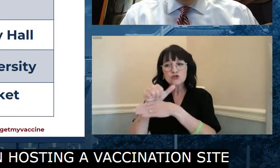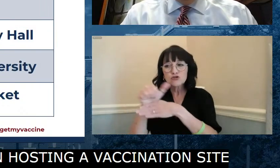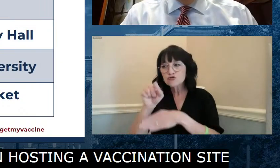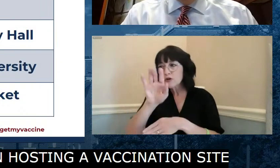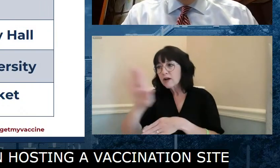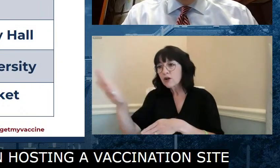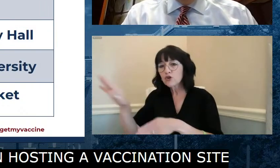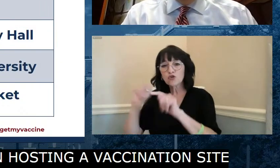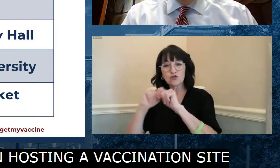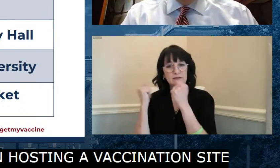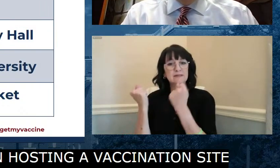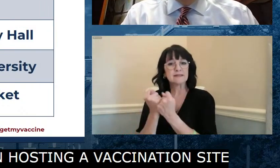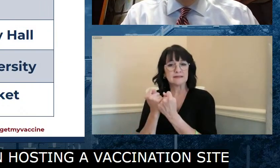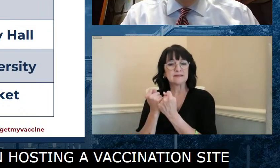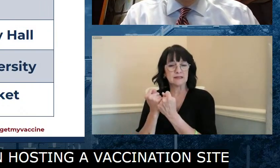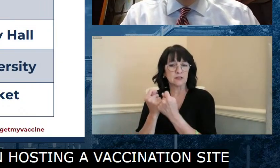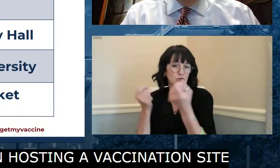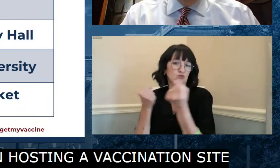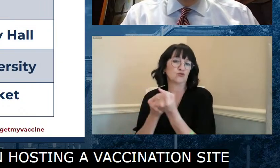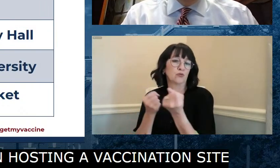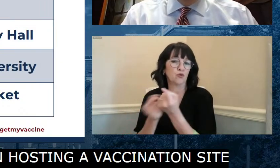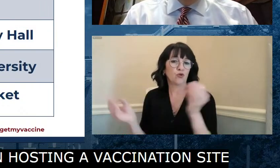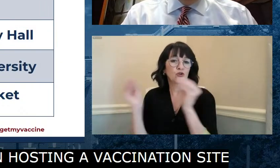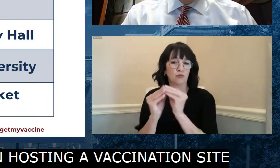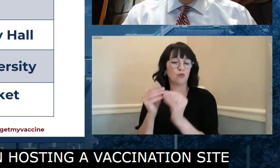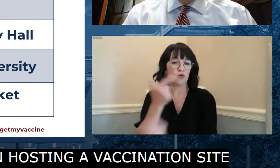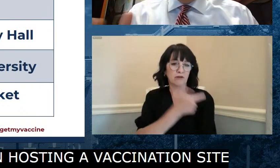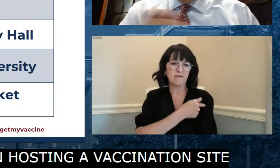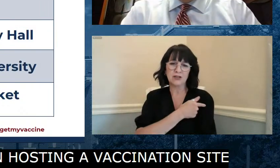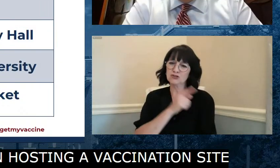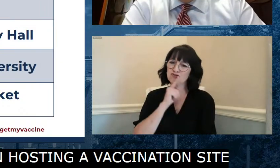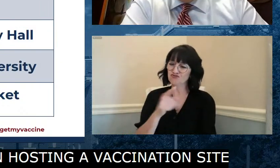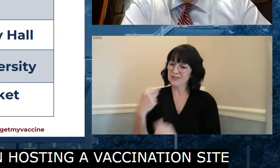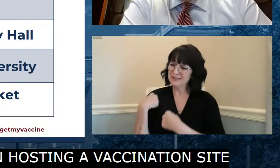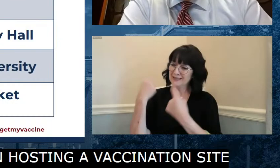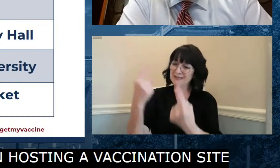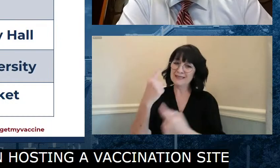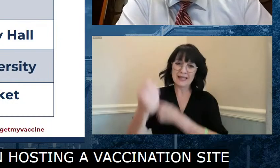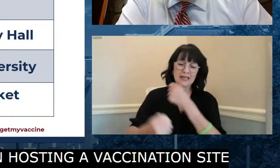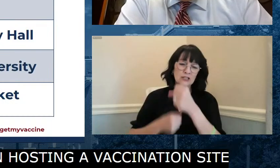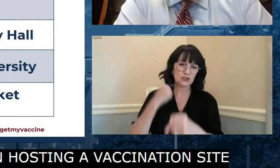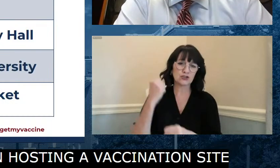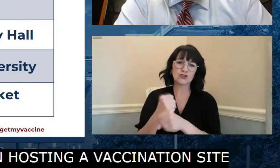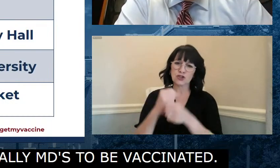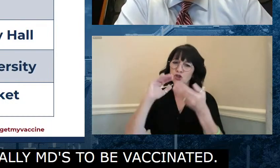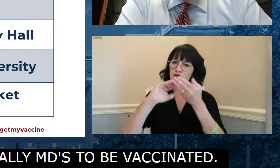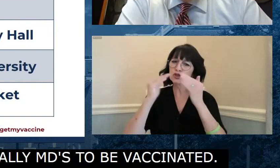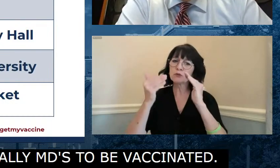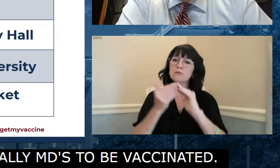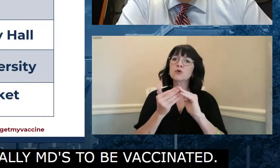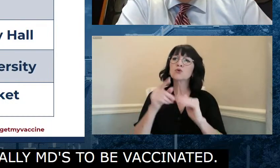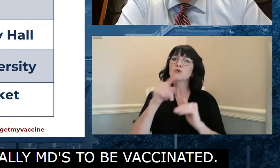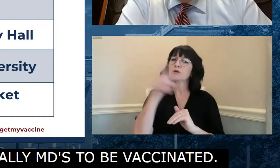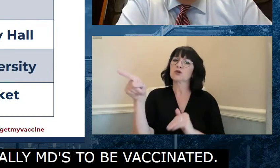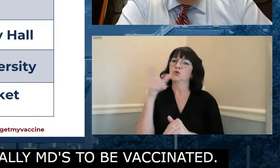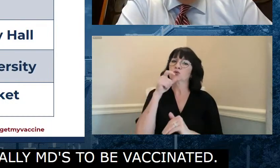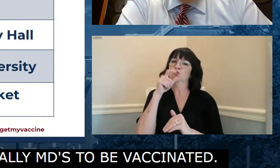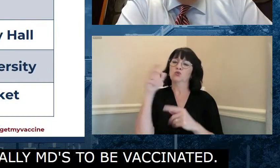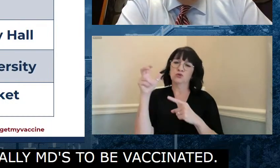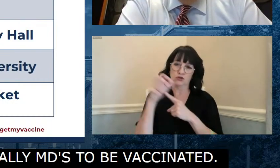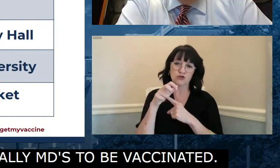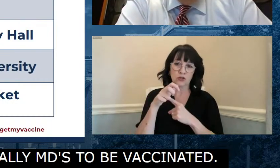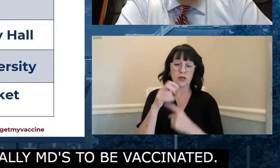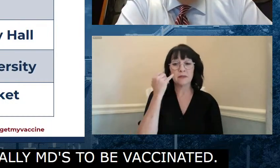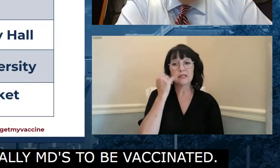vaccinate, really the community is what helped us get through last year. And so if you go to de.gov/COVID vaccine, there's a